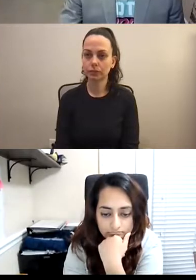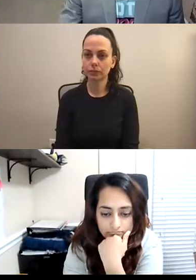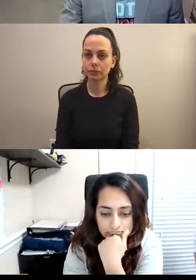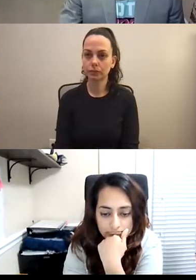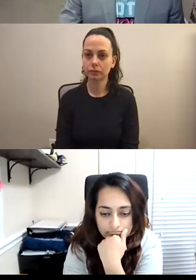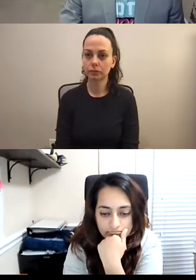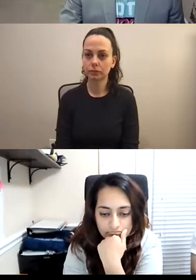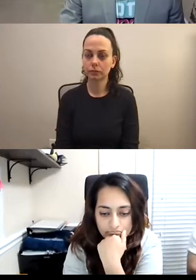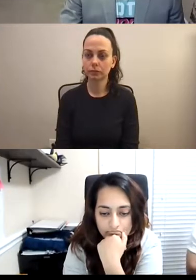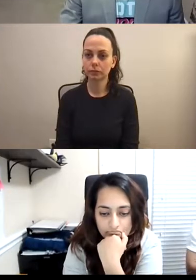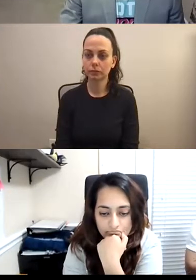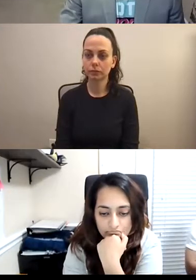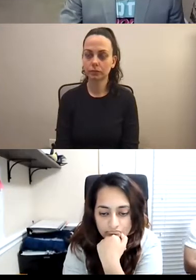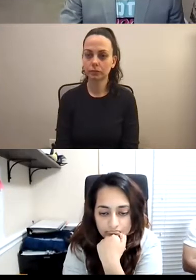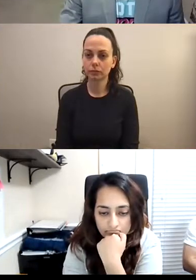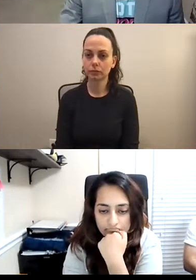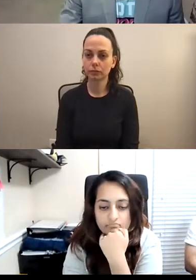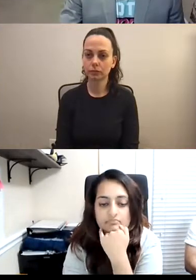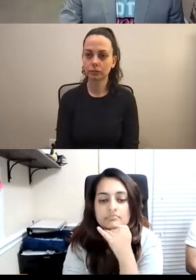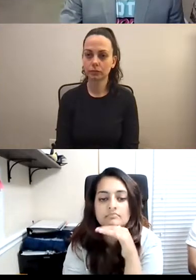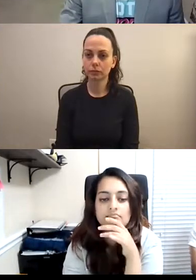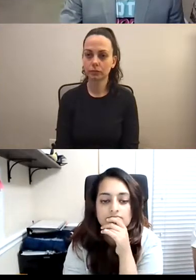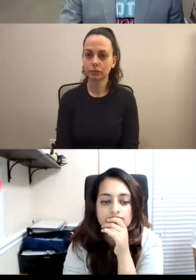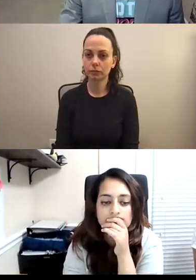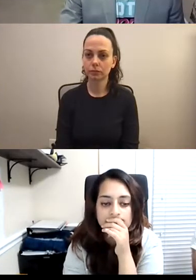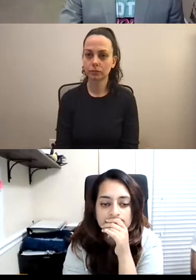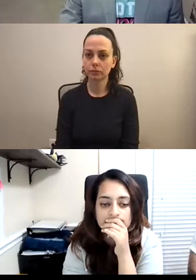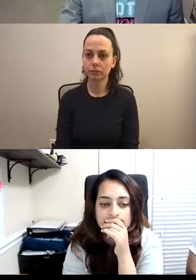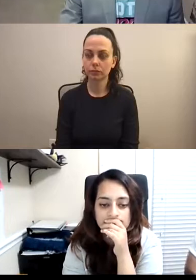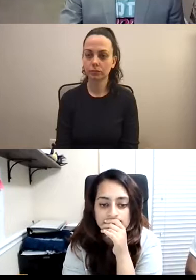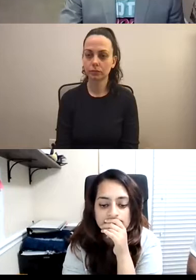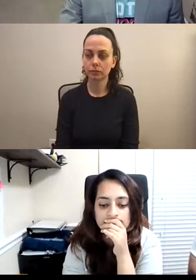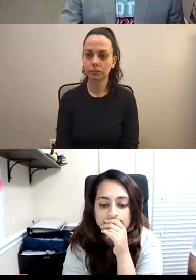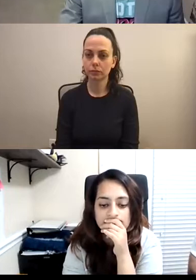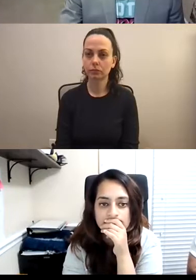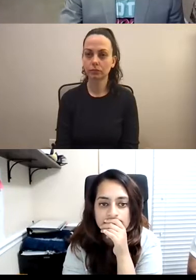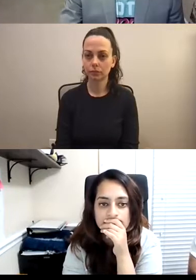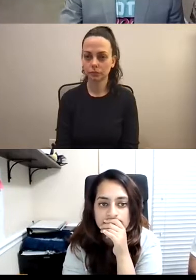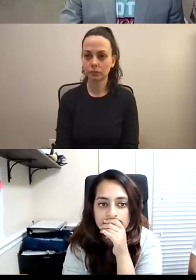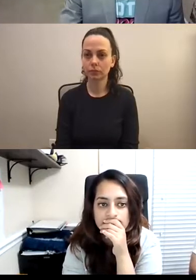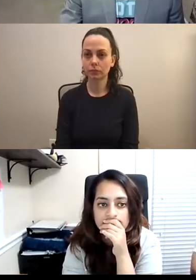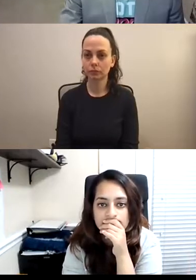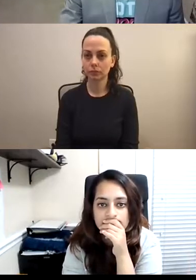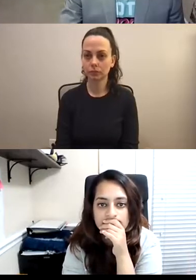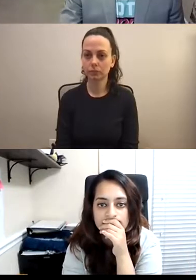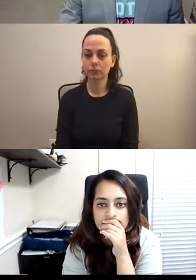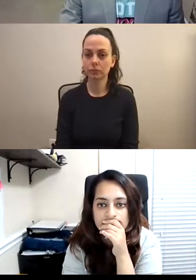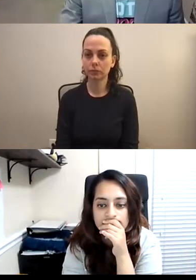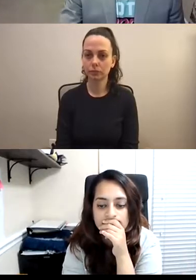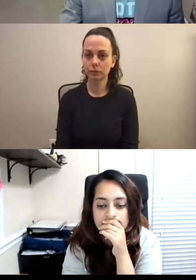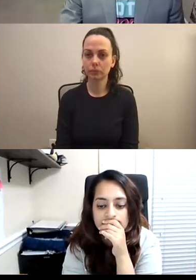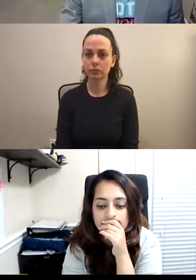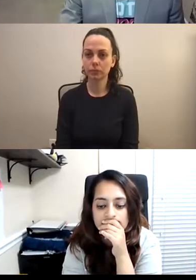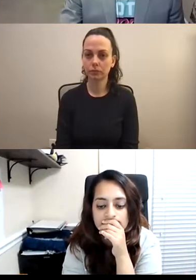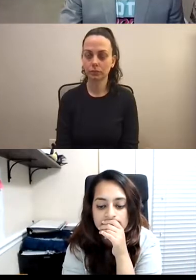going on? So I have posted pictures of me with my wheelchair. And in the